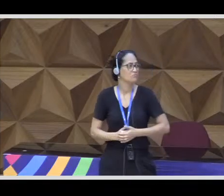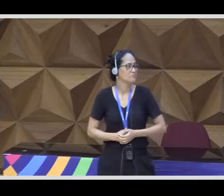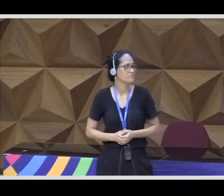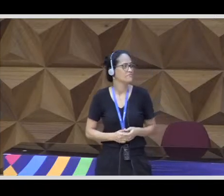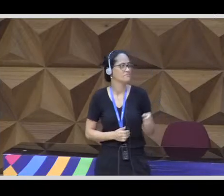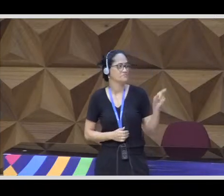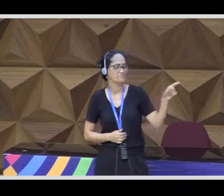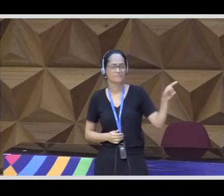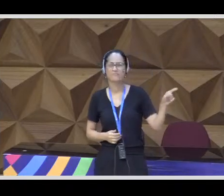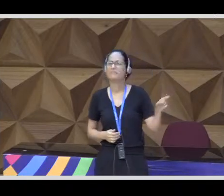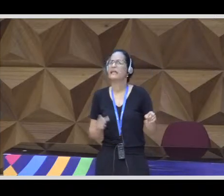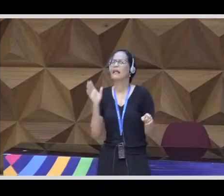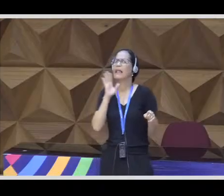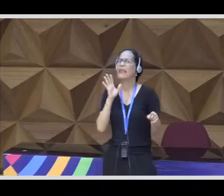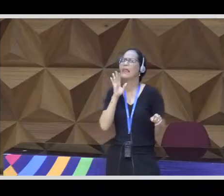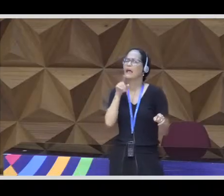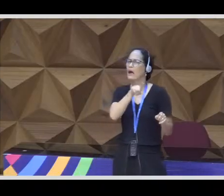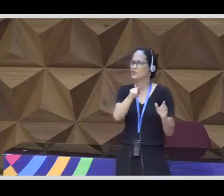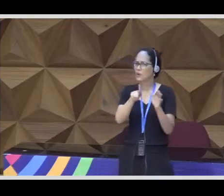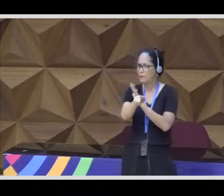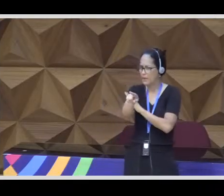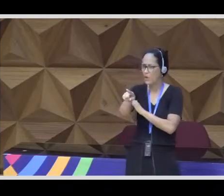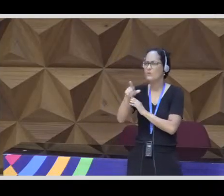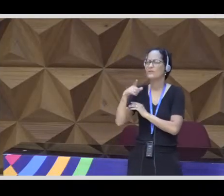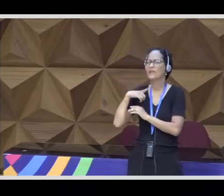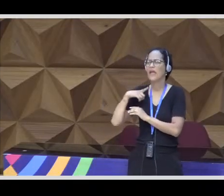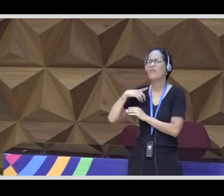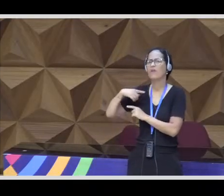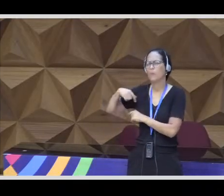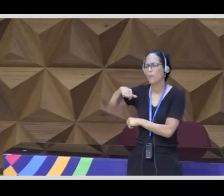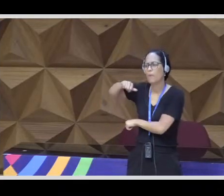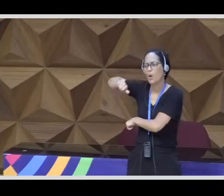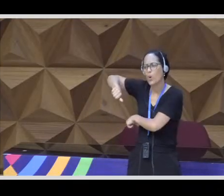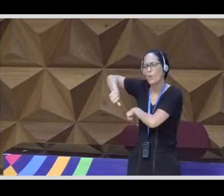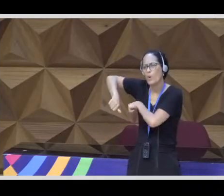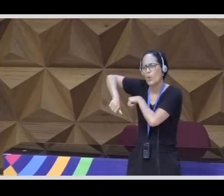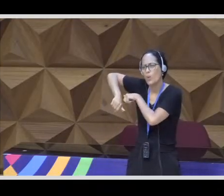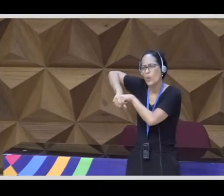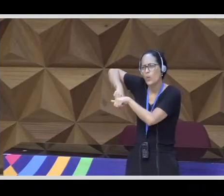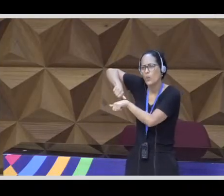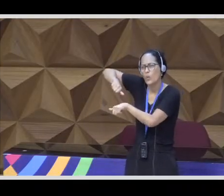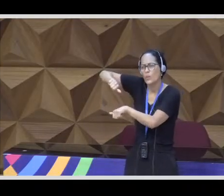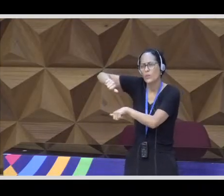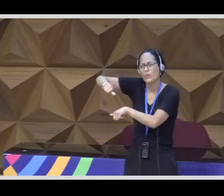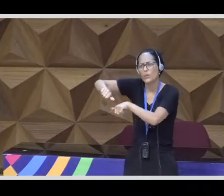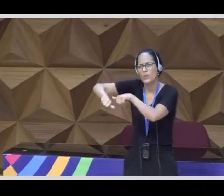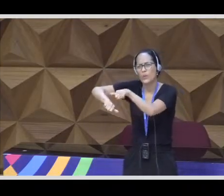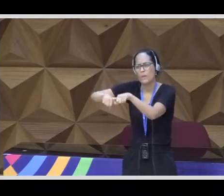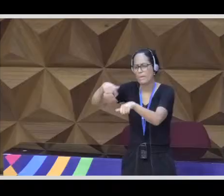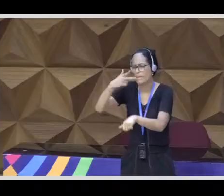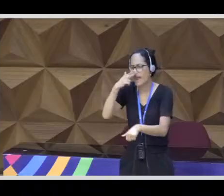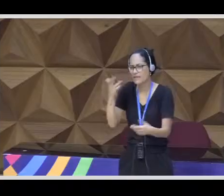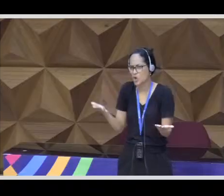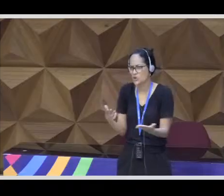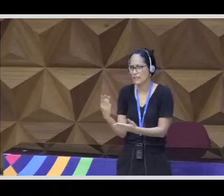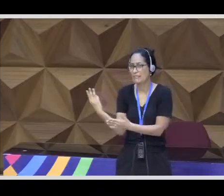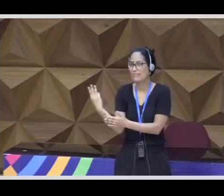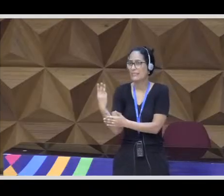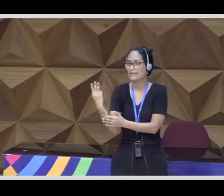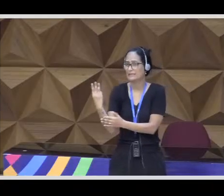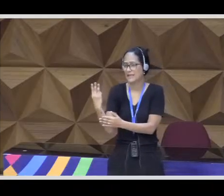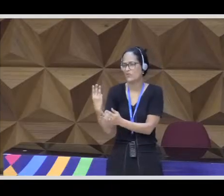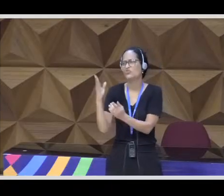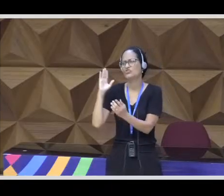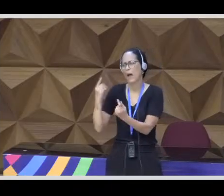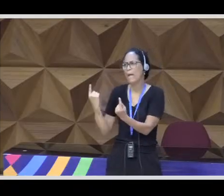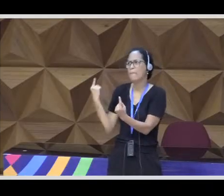VR have we had, I think we're into the third generation of them now. You know, they started off, or maybe even in the 60s were the very first ones of